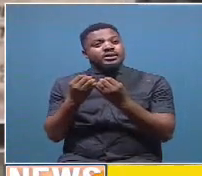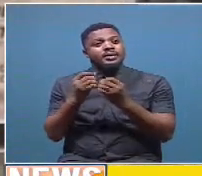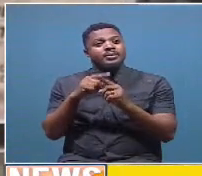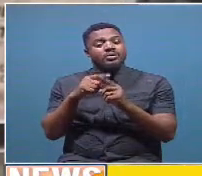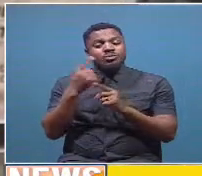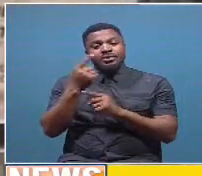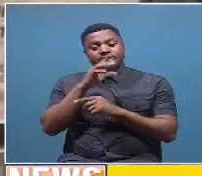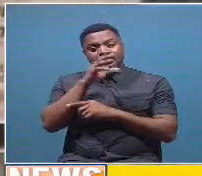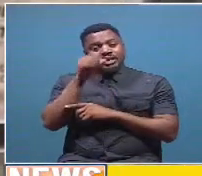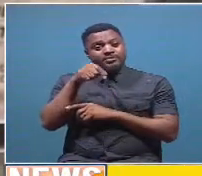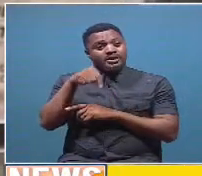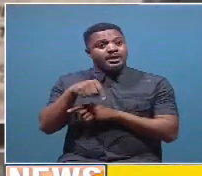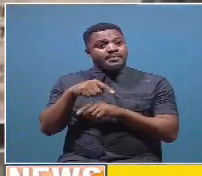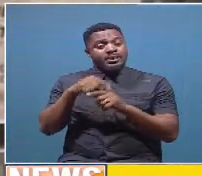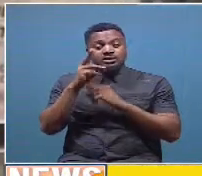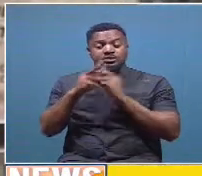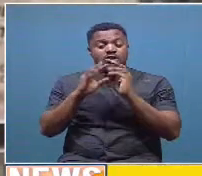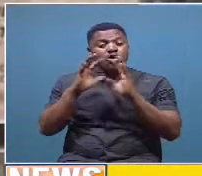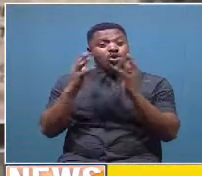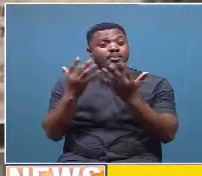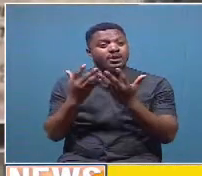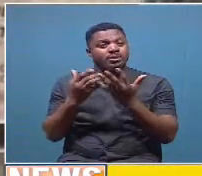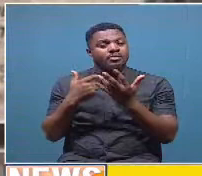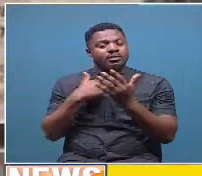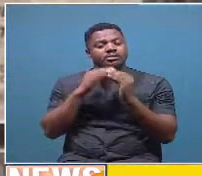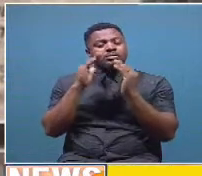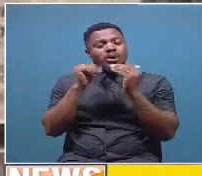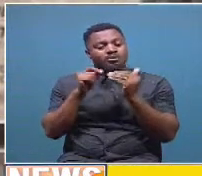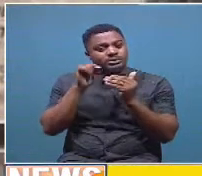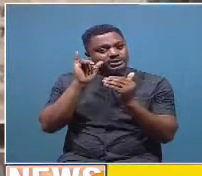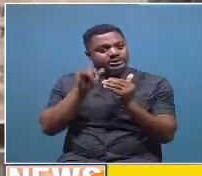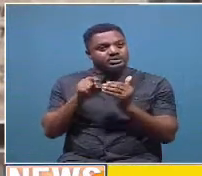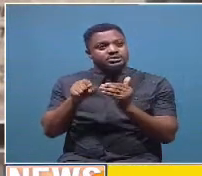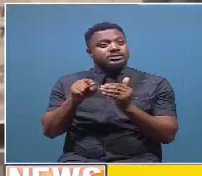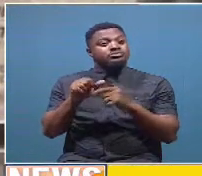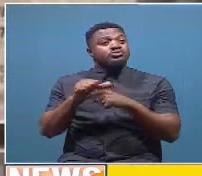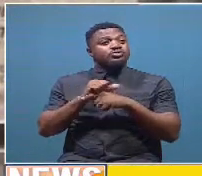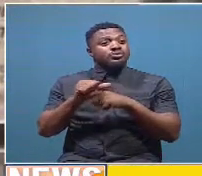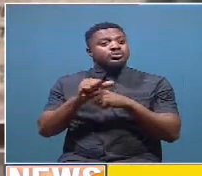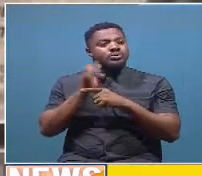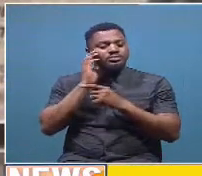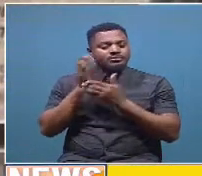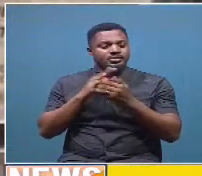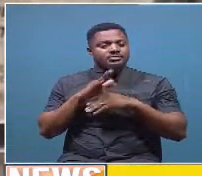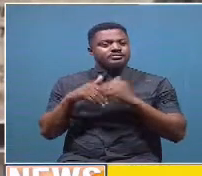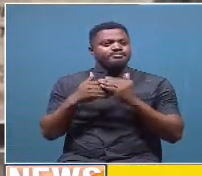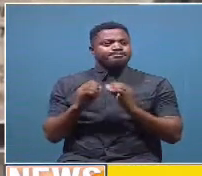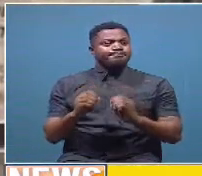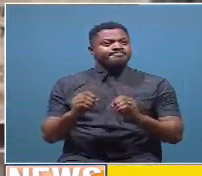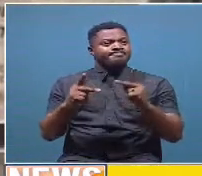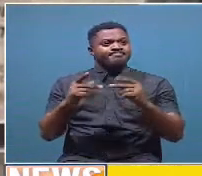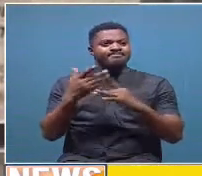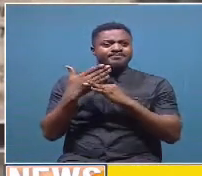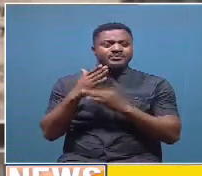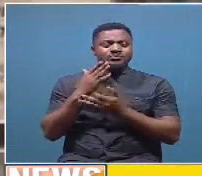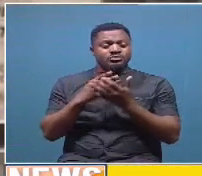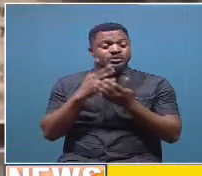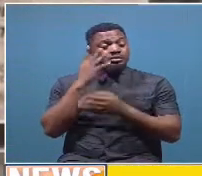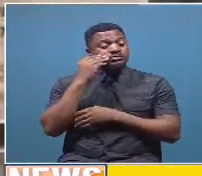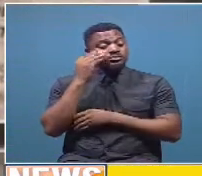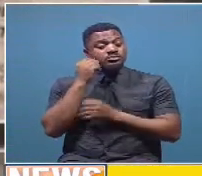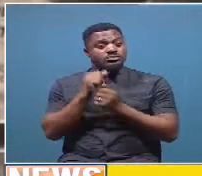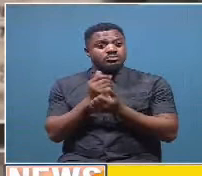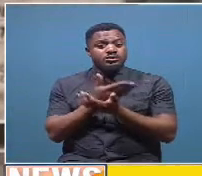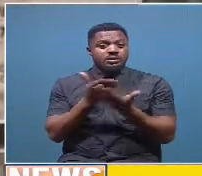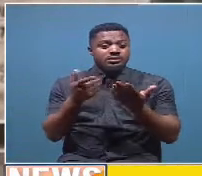only on the African continent, but globally. And we hope that this exercise brings us an opportunity to share some of that experience